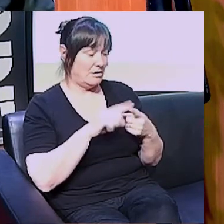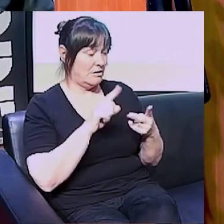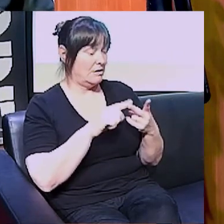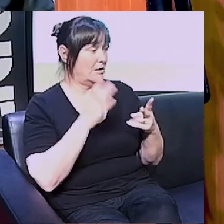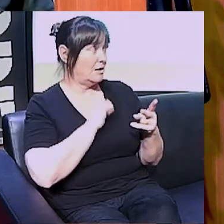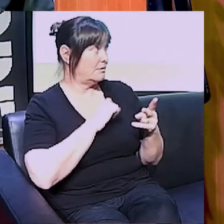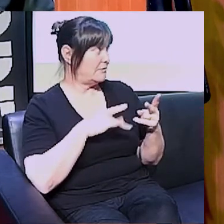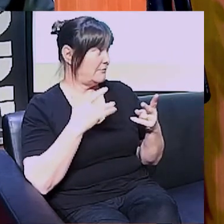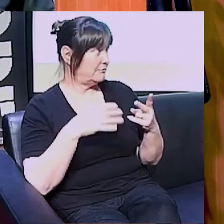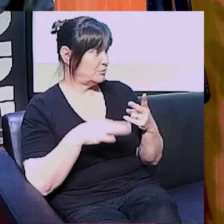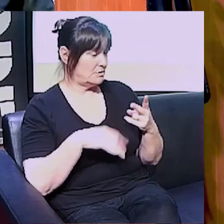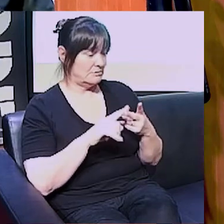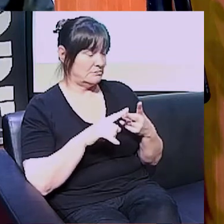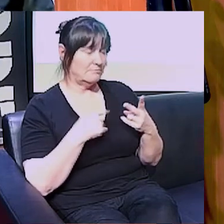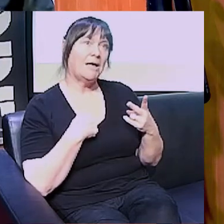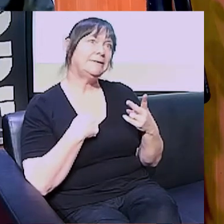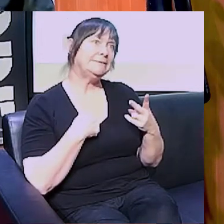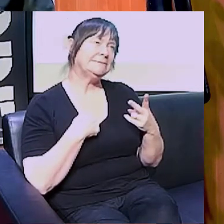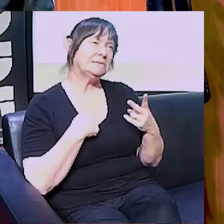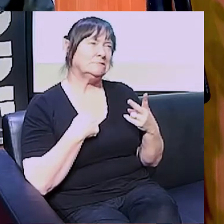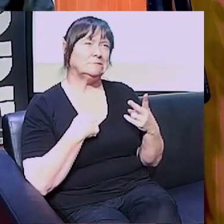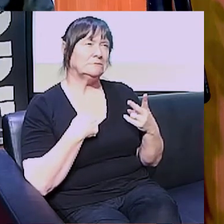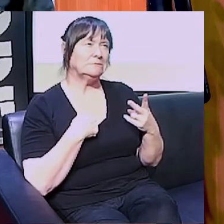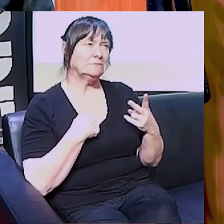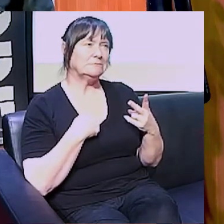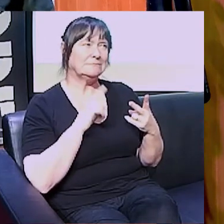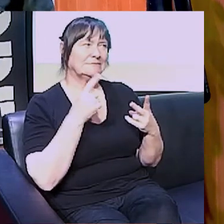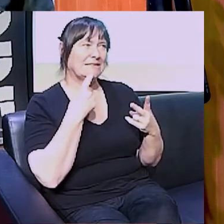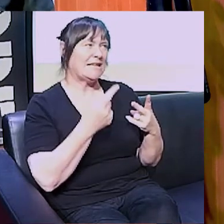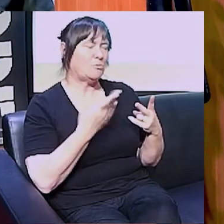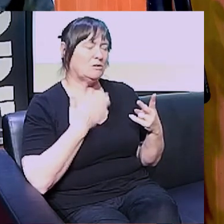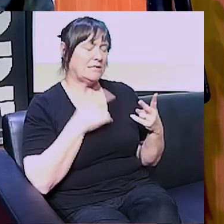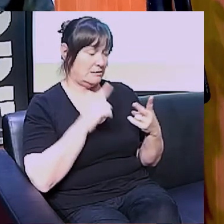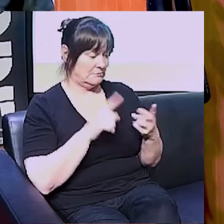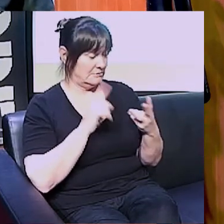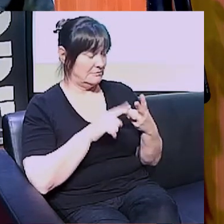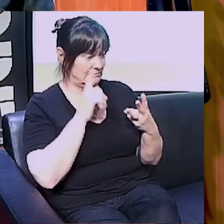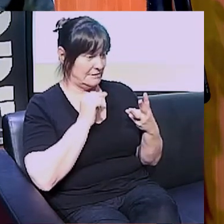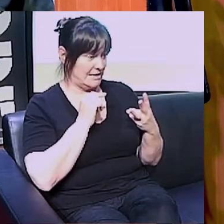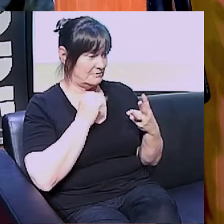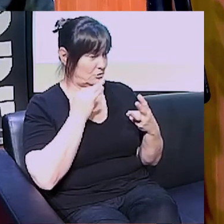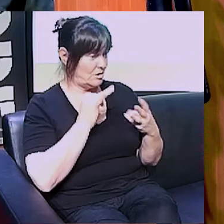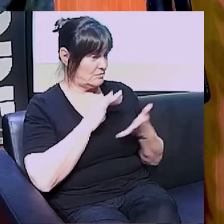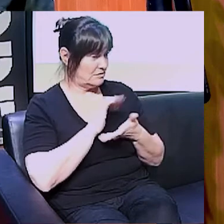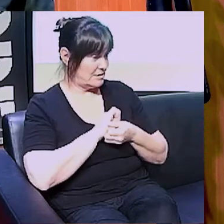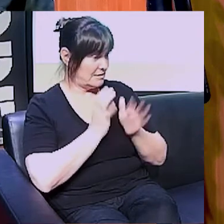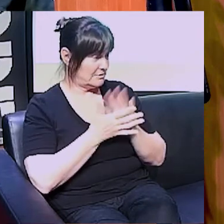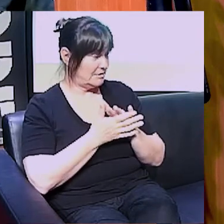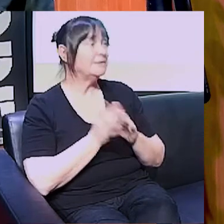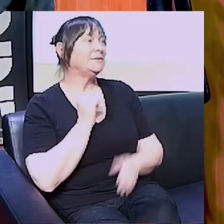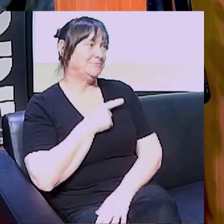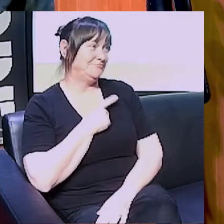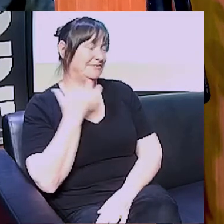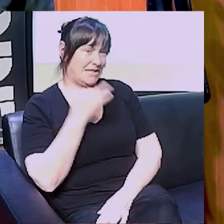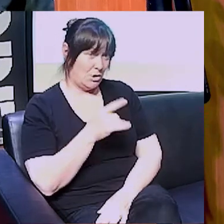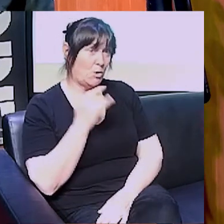life choice? Again, personal choice, democratic, not prepared to say. And can you demonstrate any te reo or sign? Tēnā koutou,